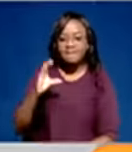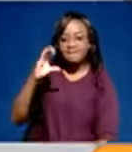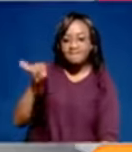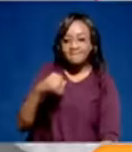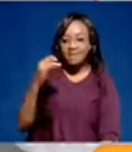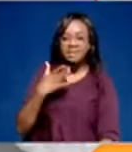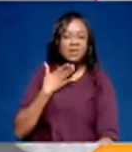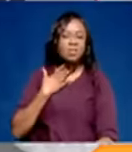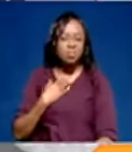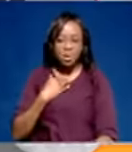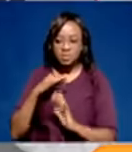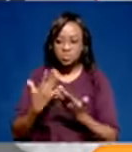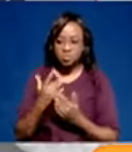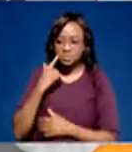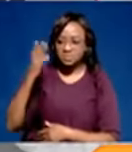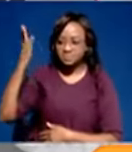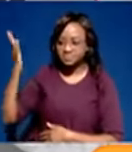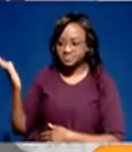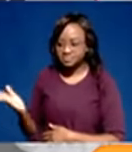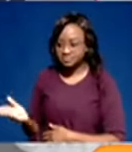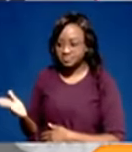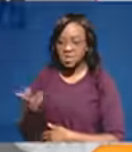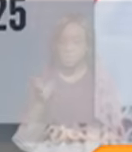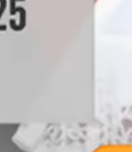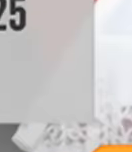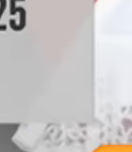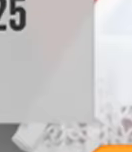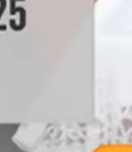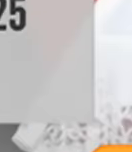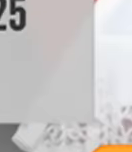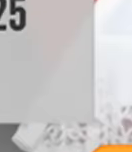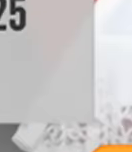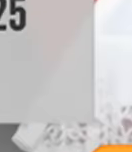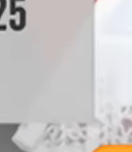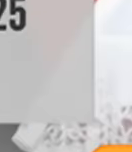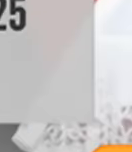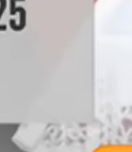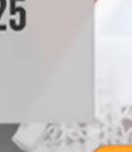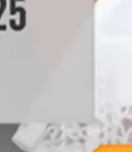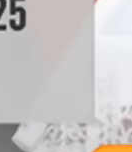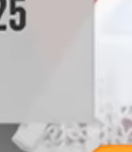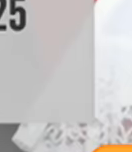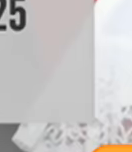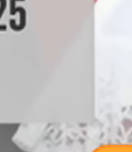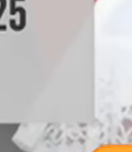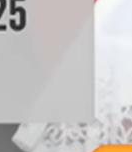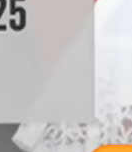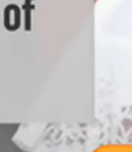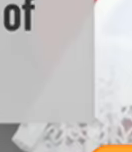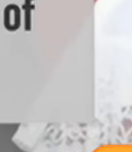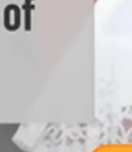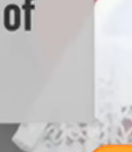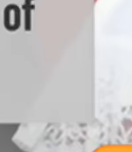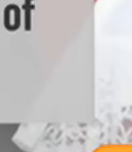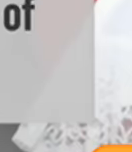list, the executive and the legislature pledged to facilitate the recruitment of 25 additional judges of the High Court, recruitment